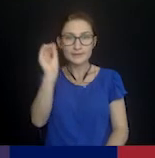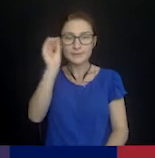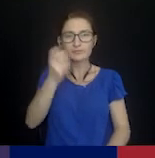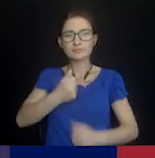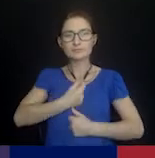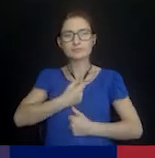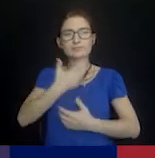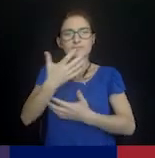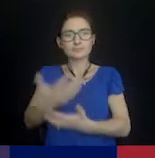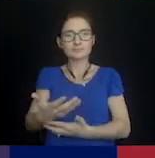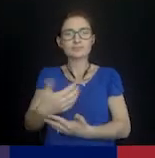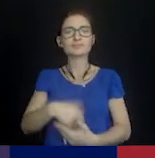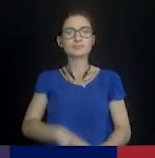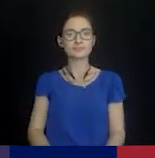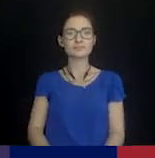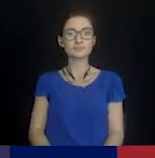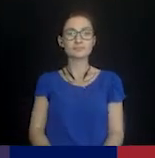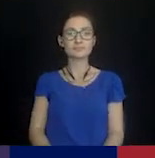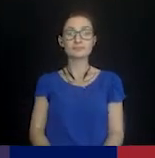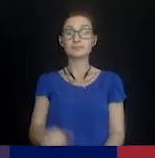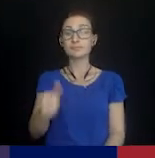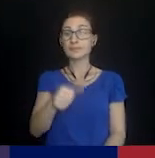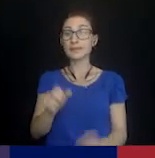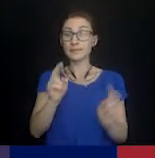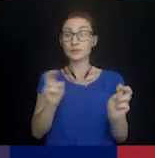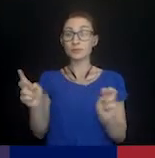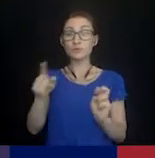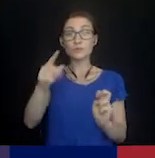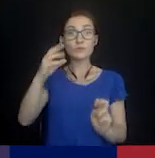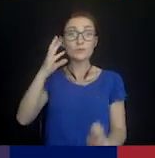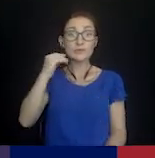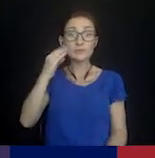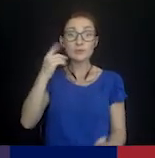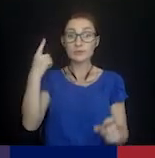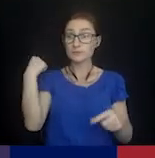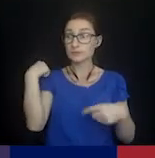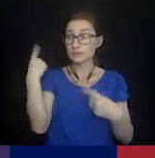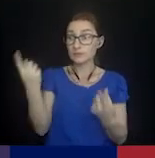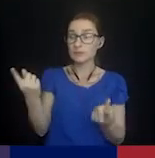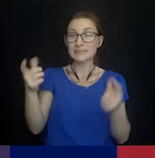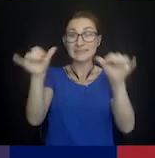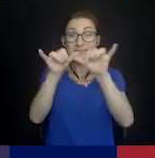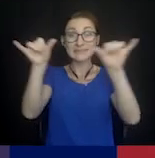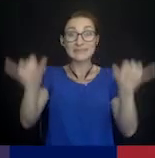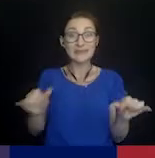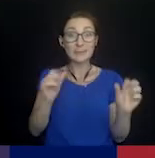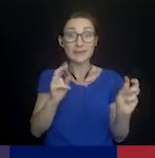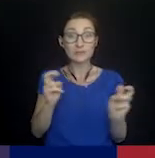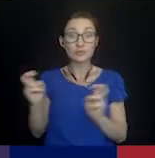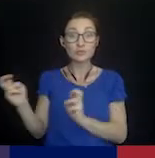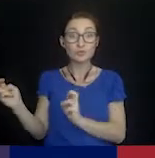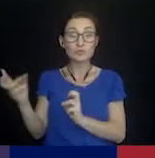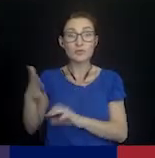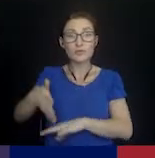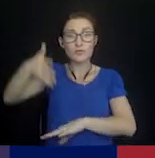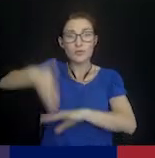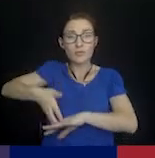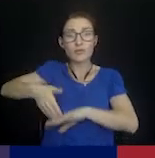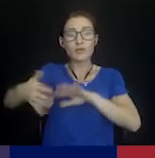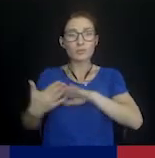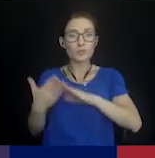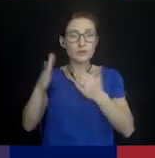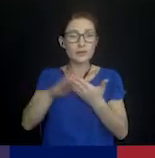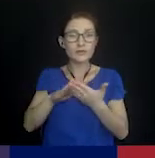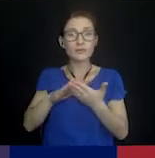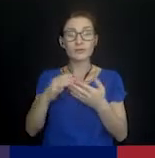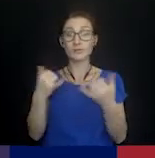for the issues that they have been faced throughout the years that are systemic throughout our community to now